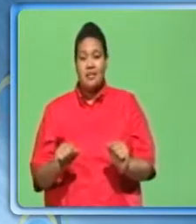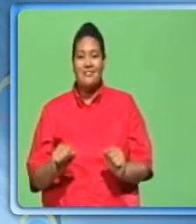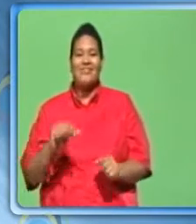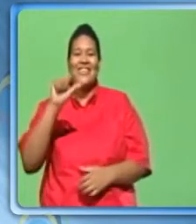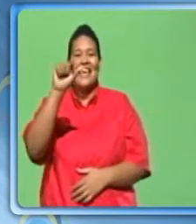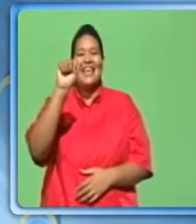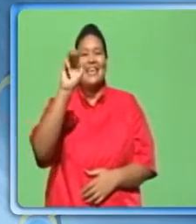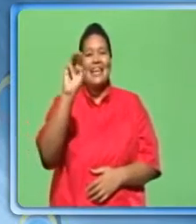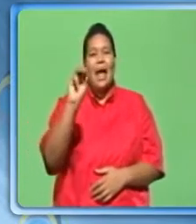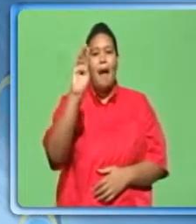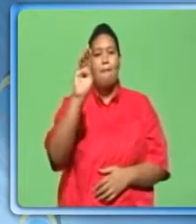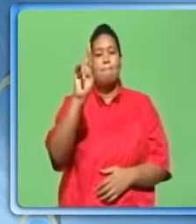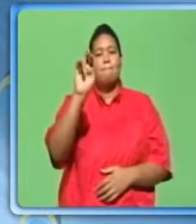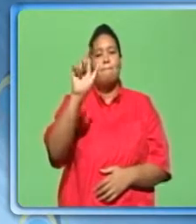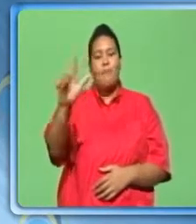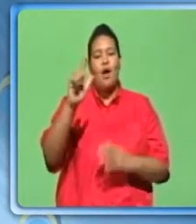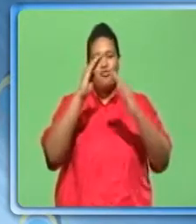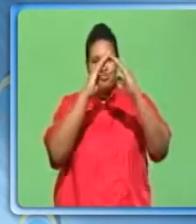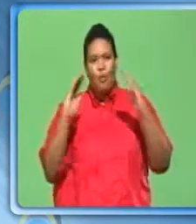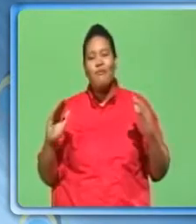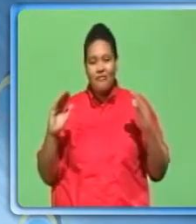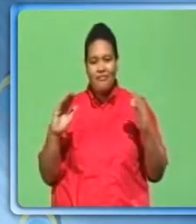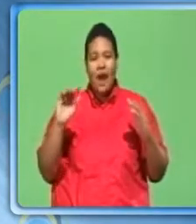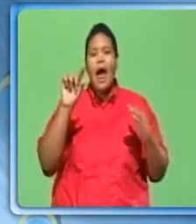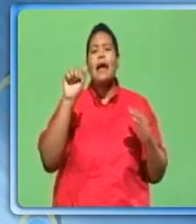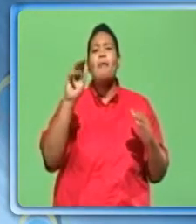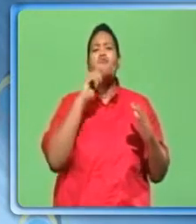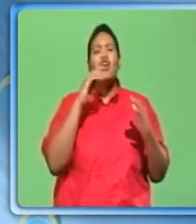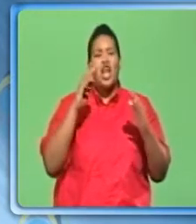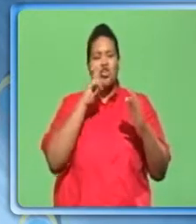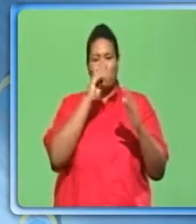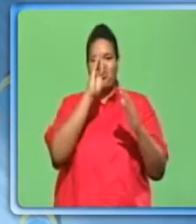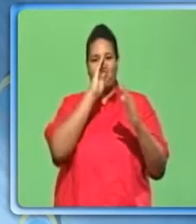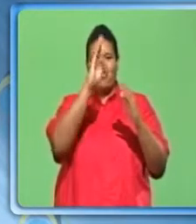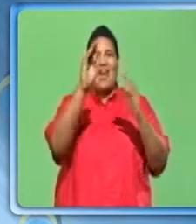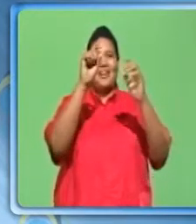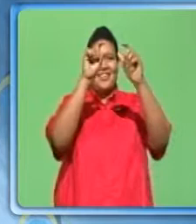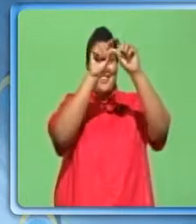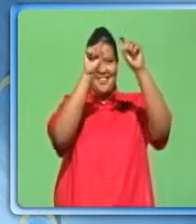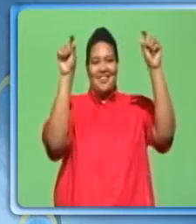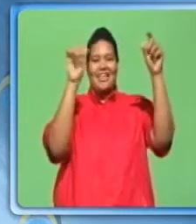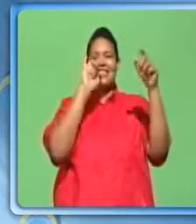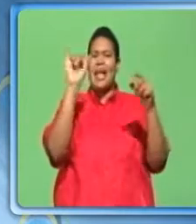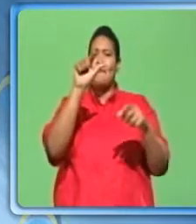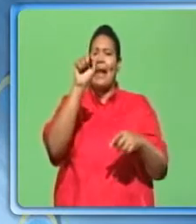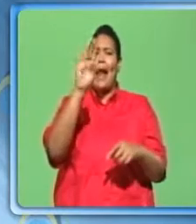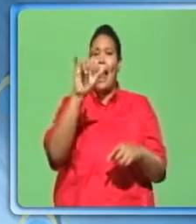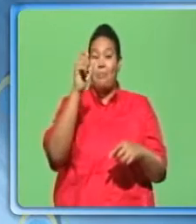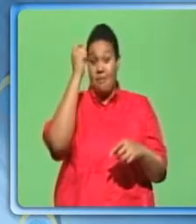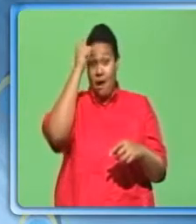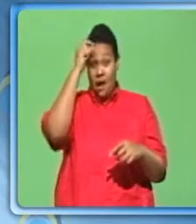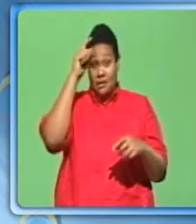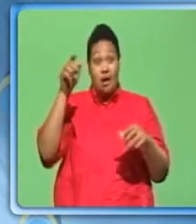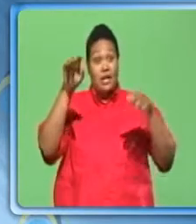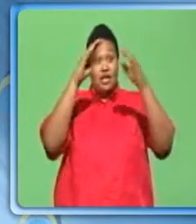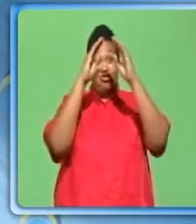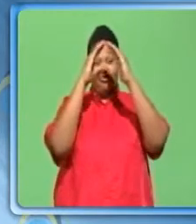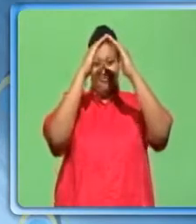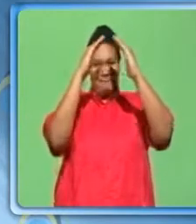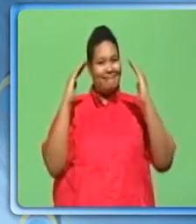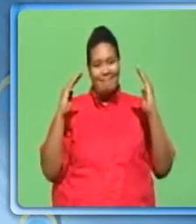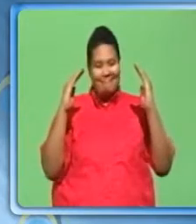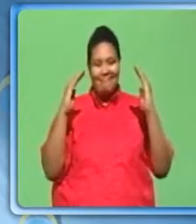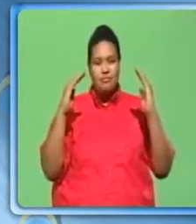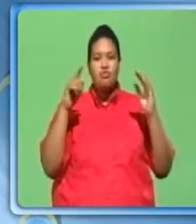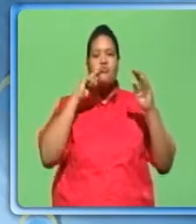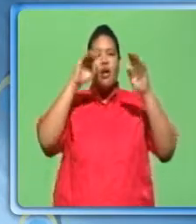Gambrel roof. A gambrel roof has a straight ridge like that of a gable roof, but midway down the slope, the